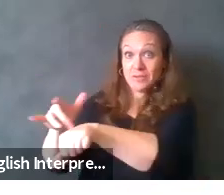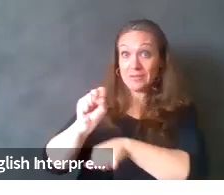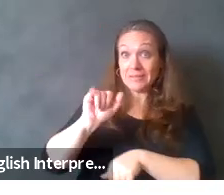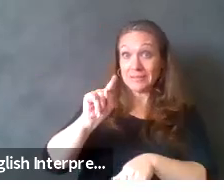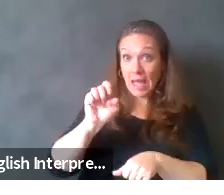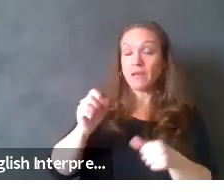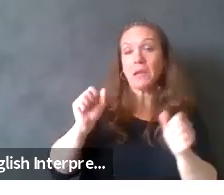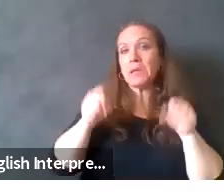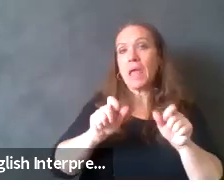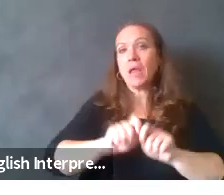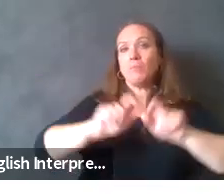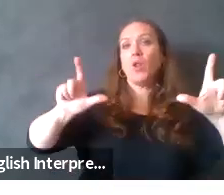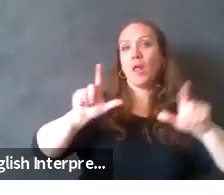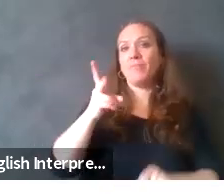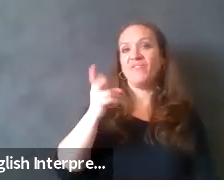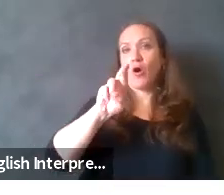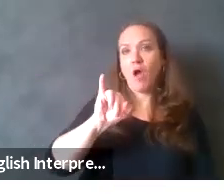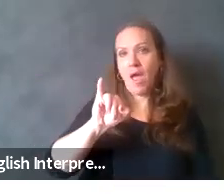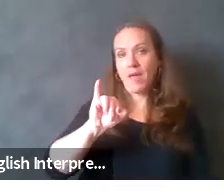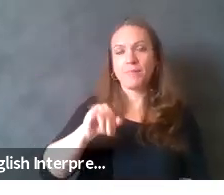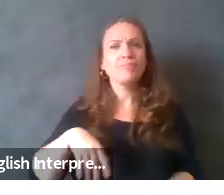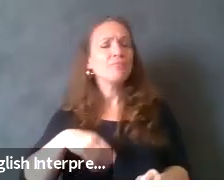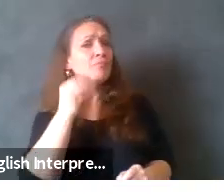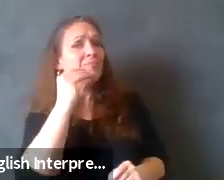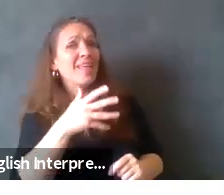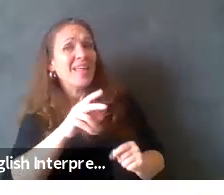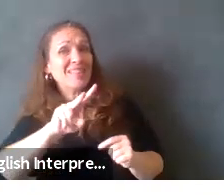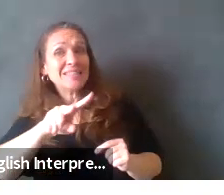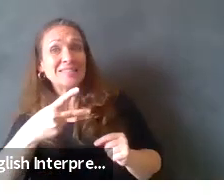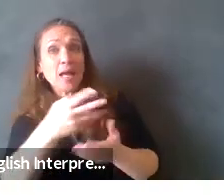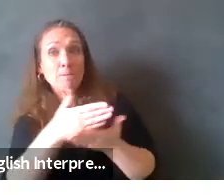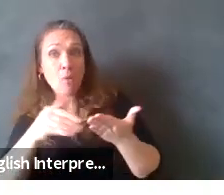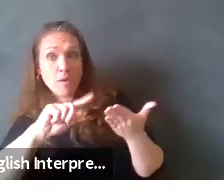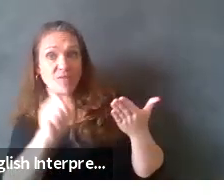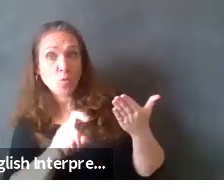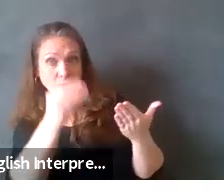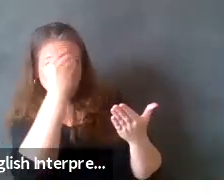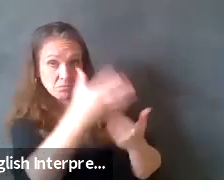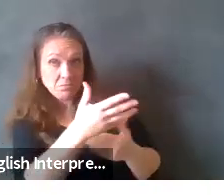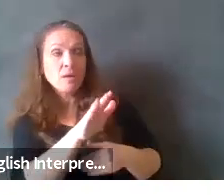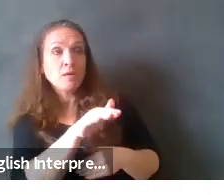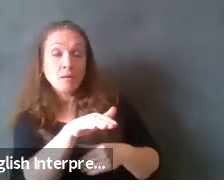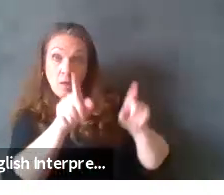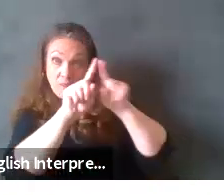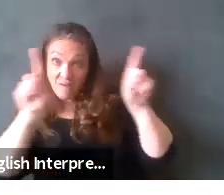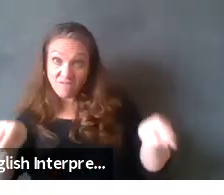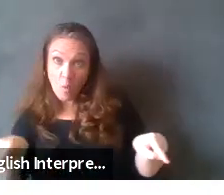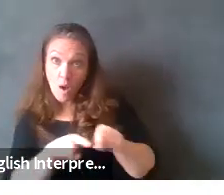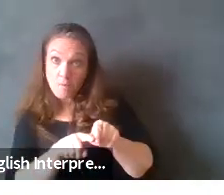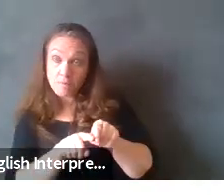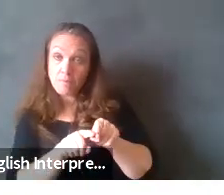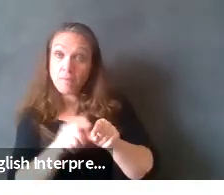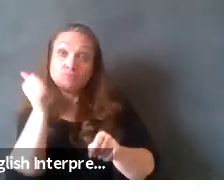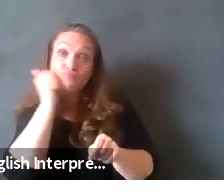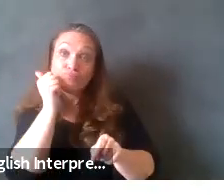And they follow up with another part of that question, which is, are the forms easy to understand?